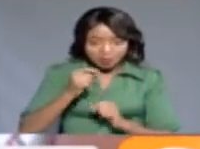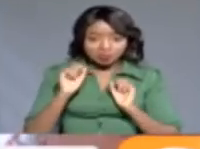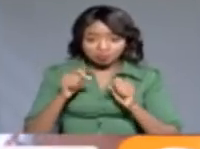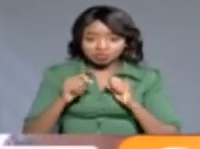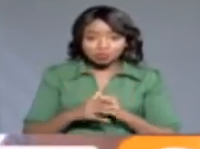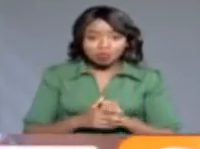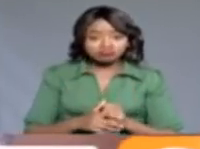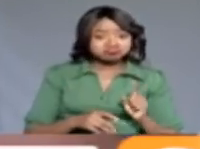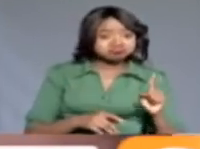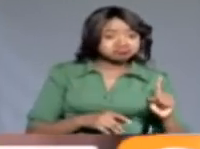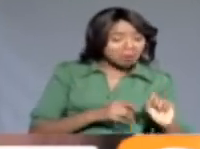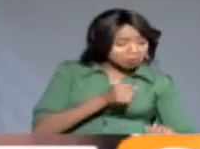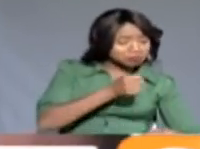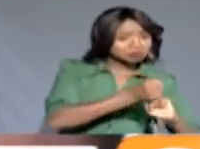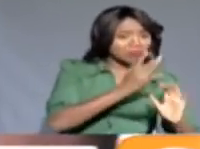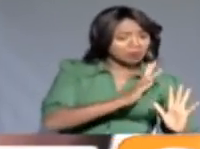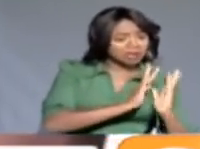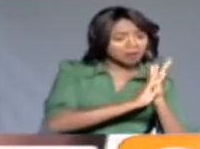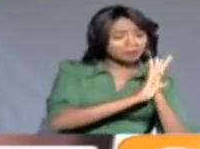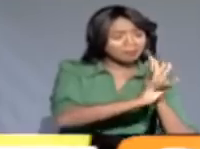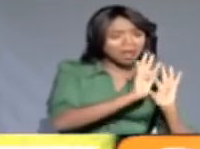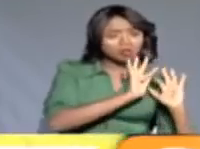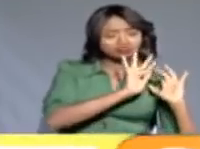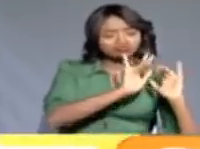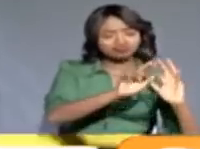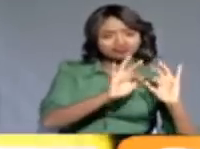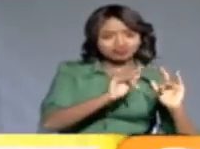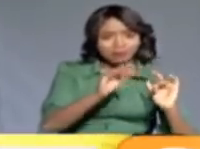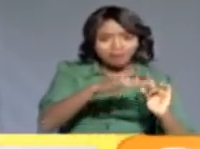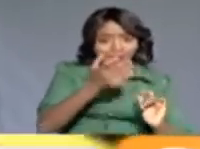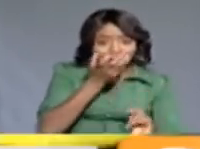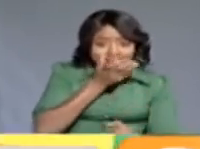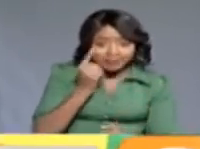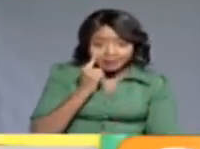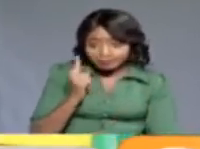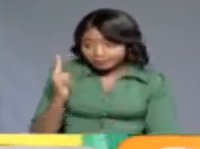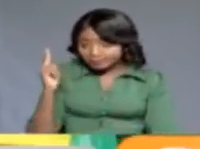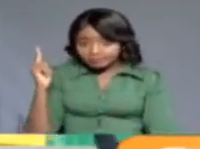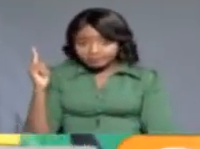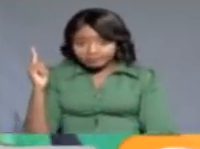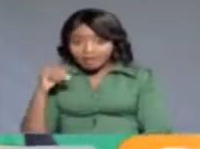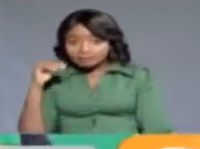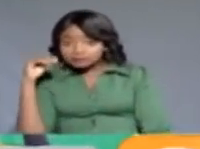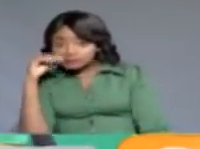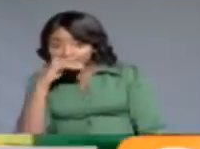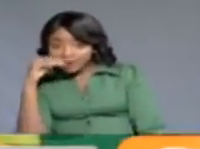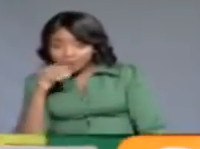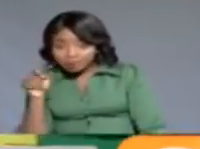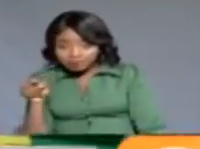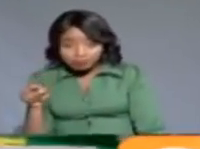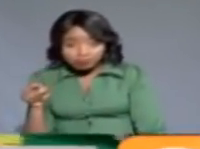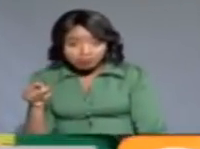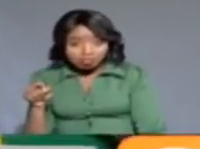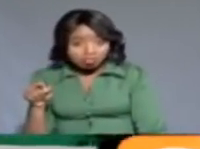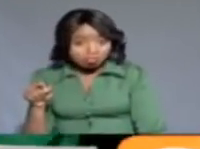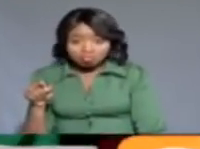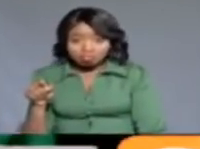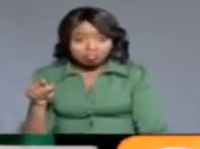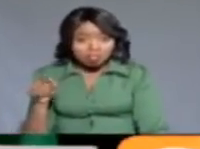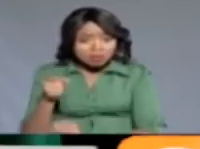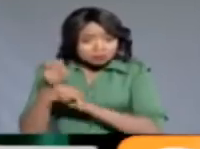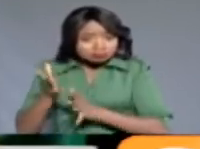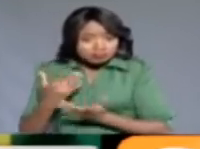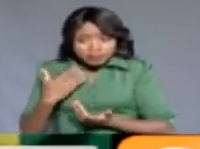the hosts' vocal supporters made their way to the stadium, they're trying to frustrate us. Just a game. The opponents' fans